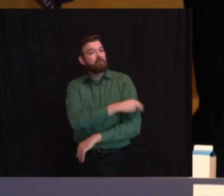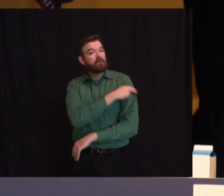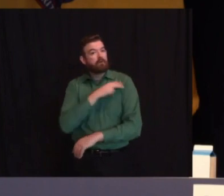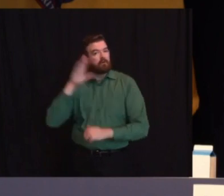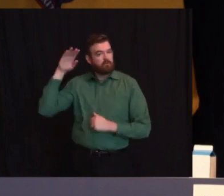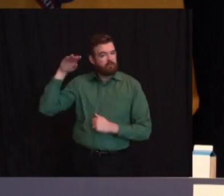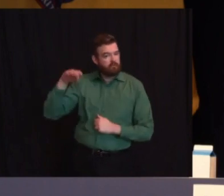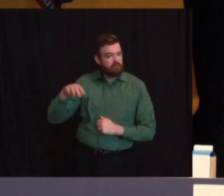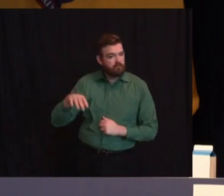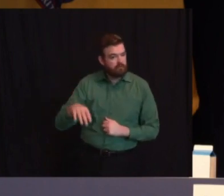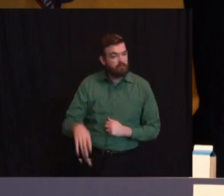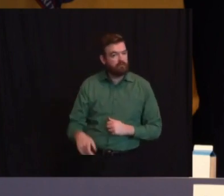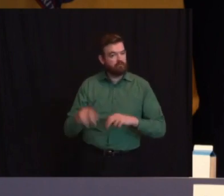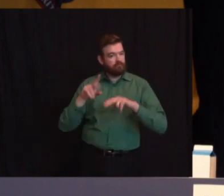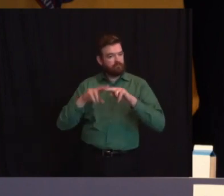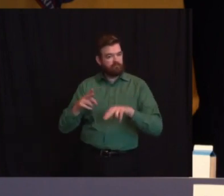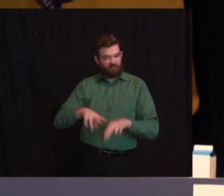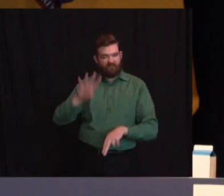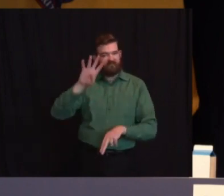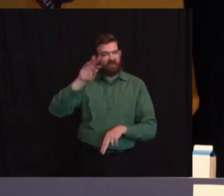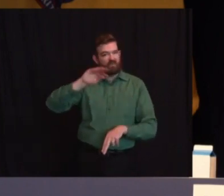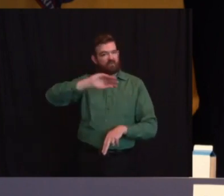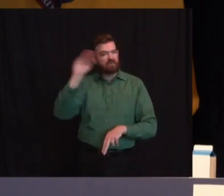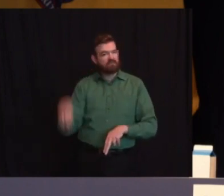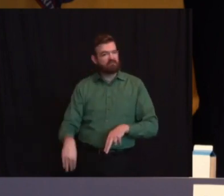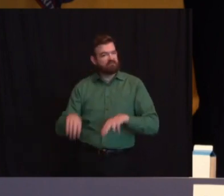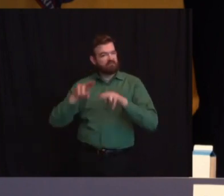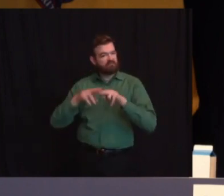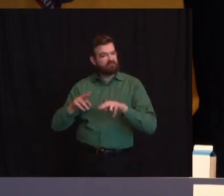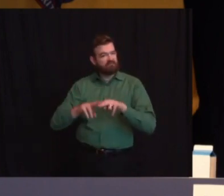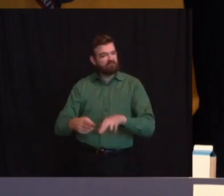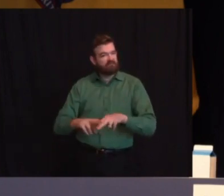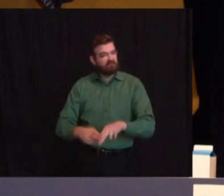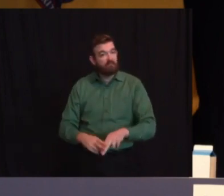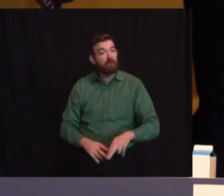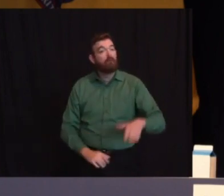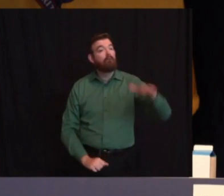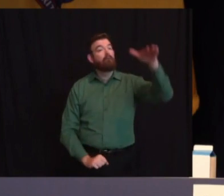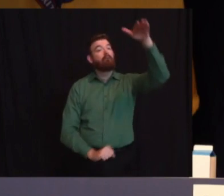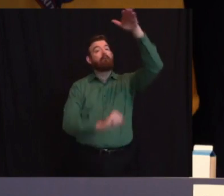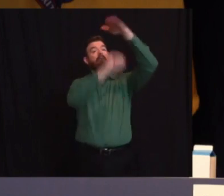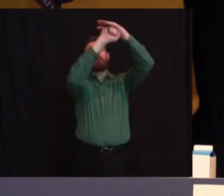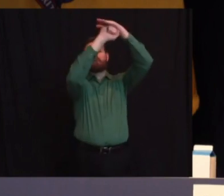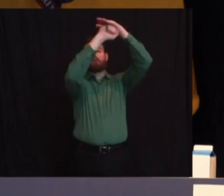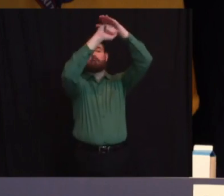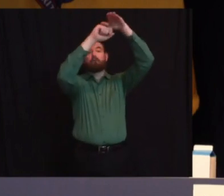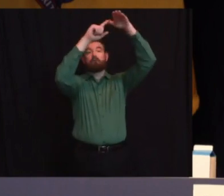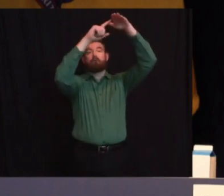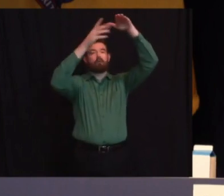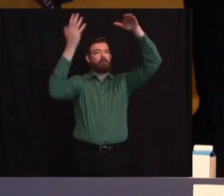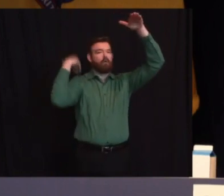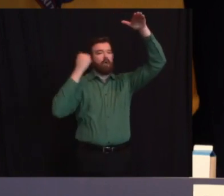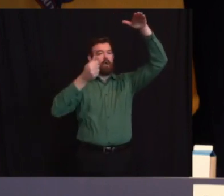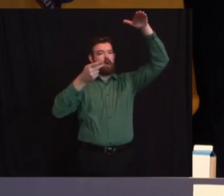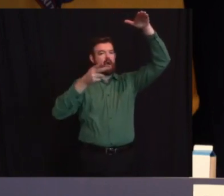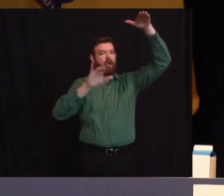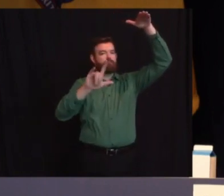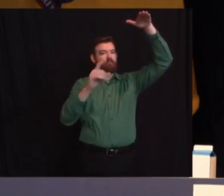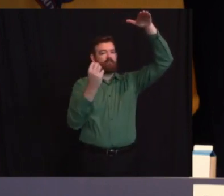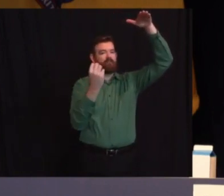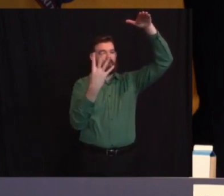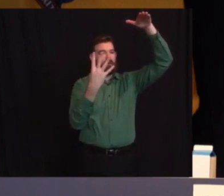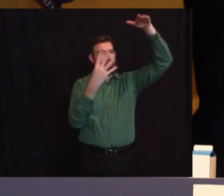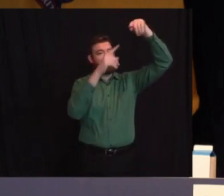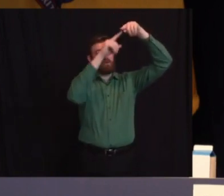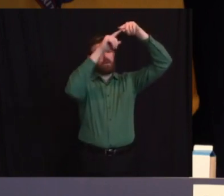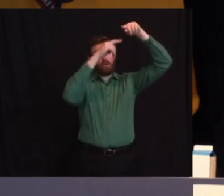rate. Since the peak in the northern region on April 14th, we've seen a 41%